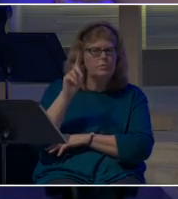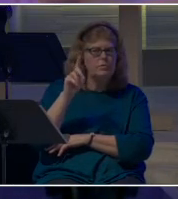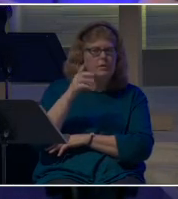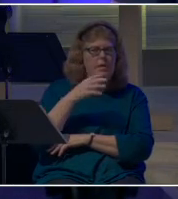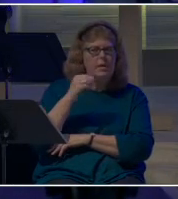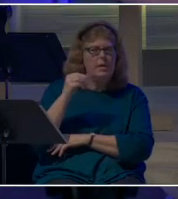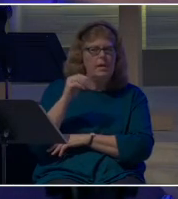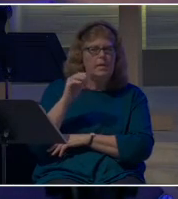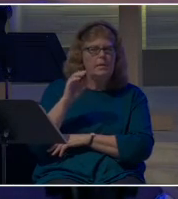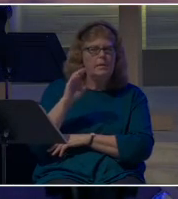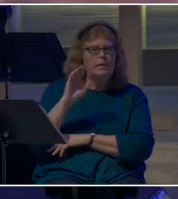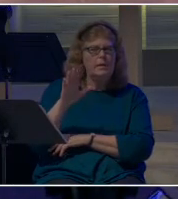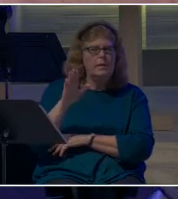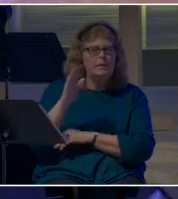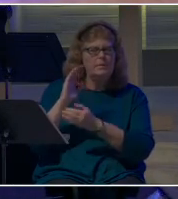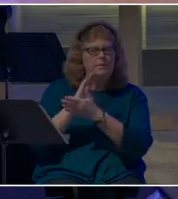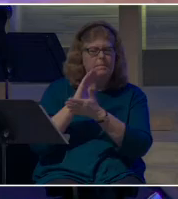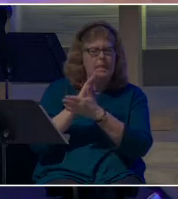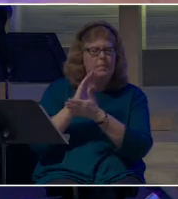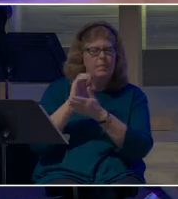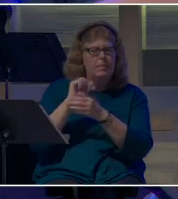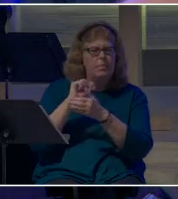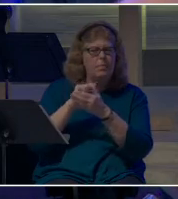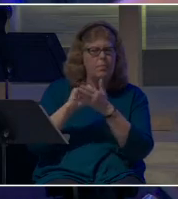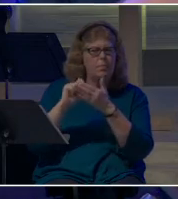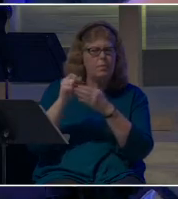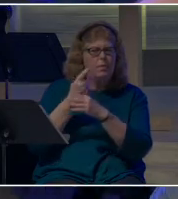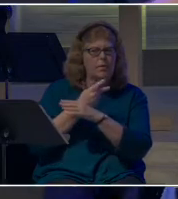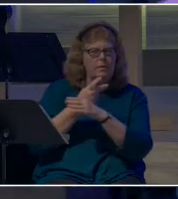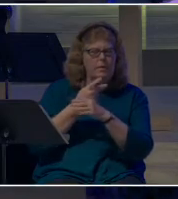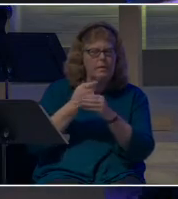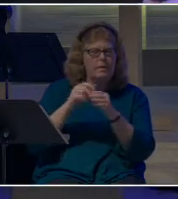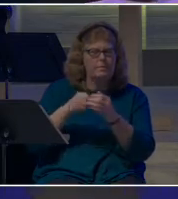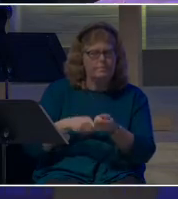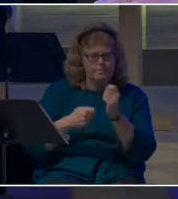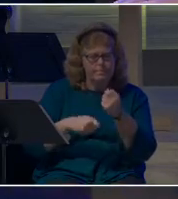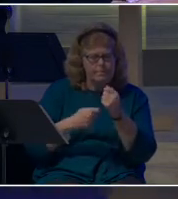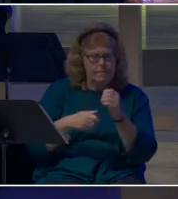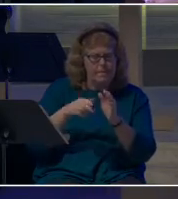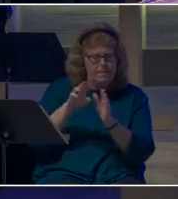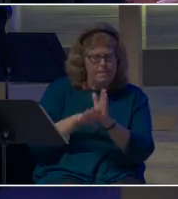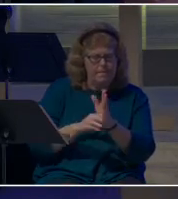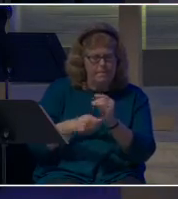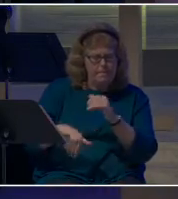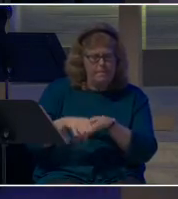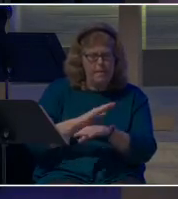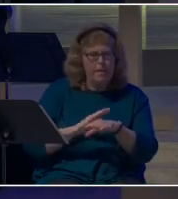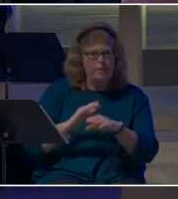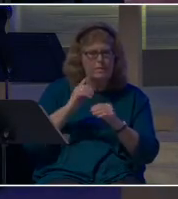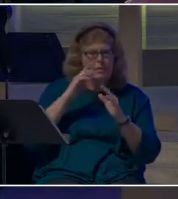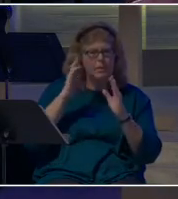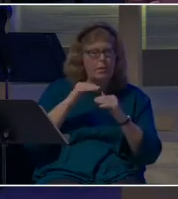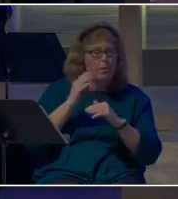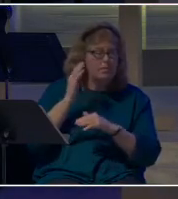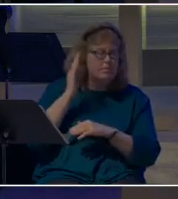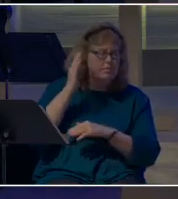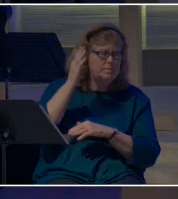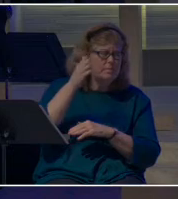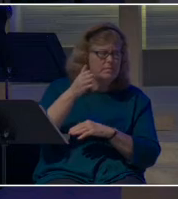his dissertation and he buries it in the ground in hopes that one